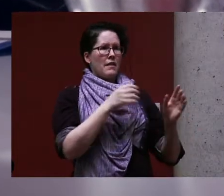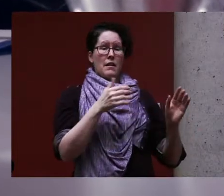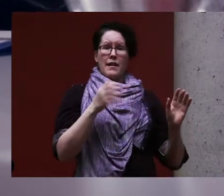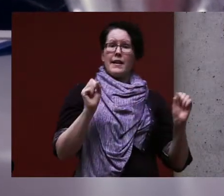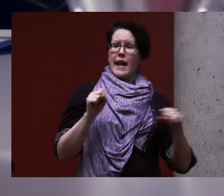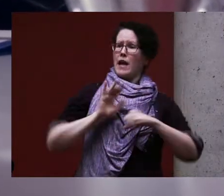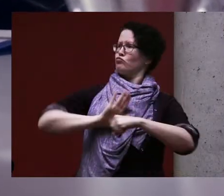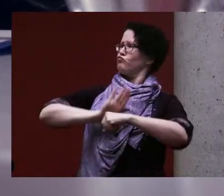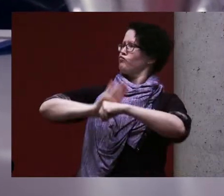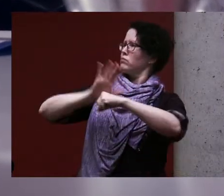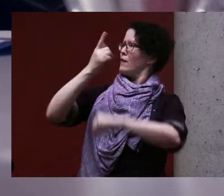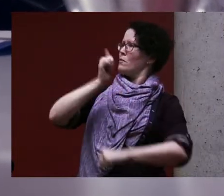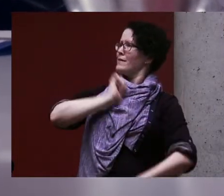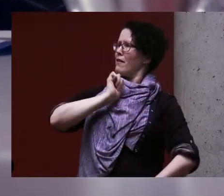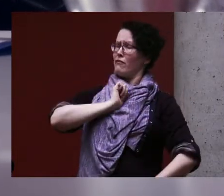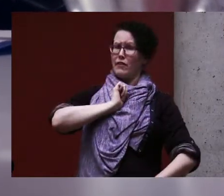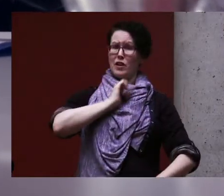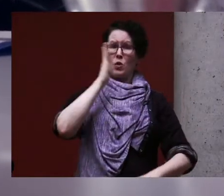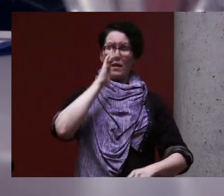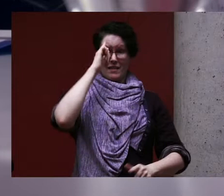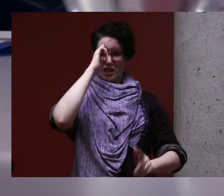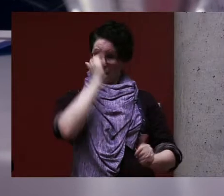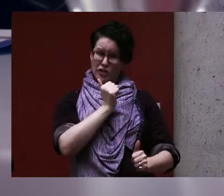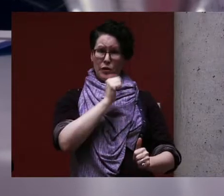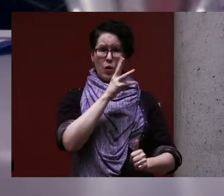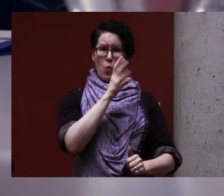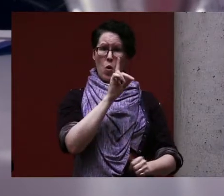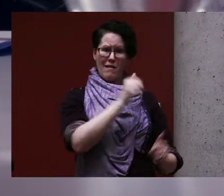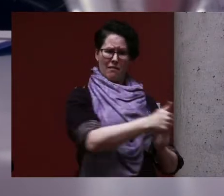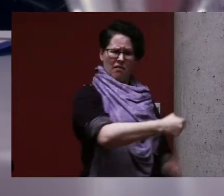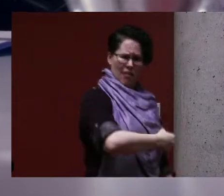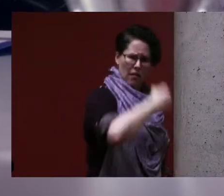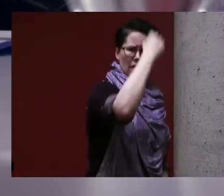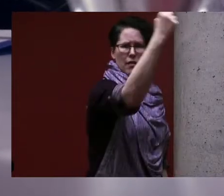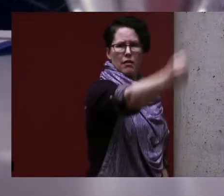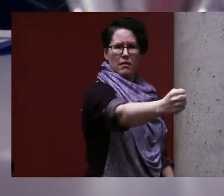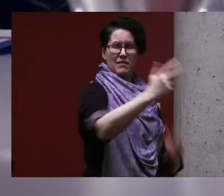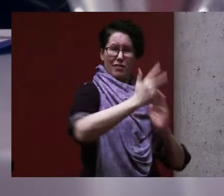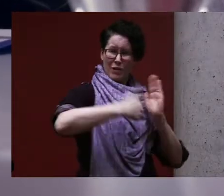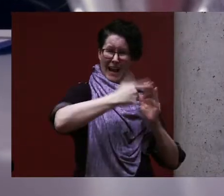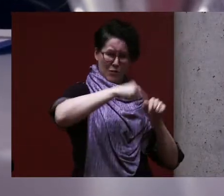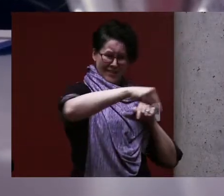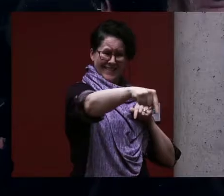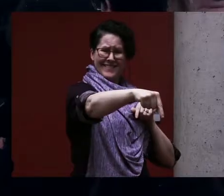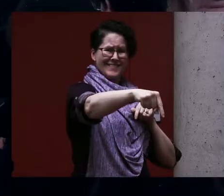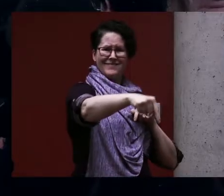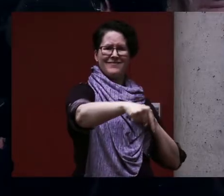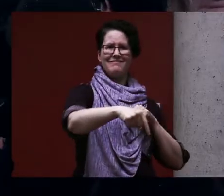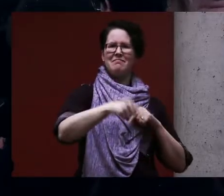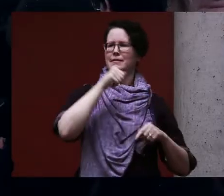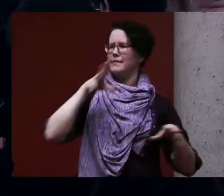herself, in a lockdown dementia ward 3 hours away from home where I could not be there with